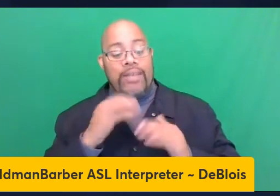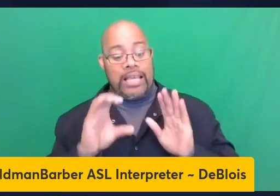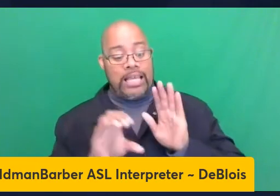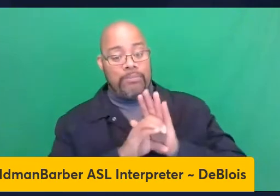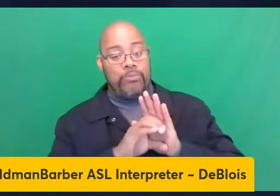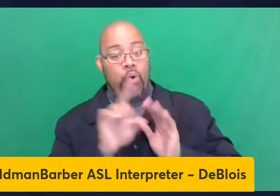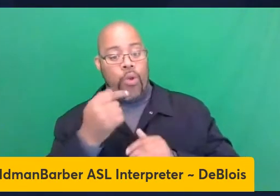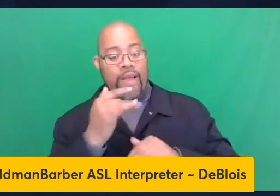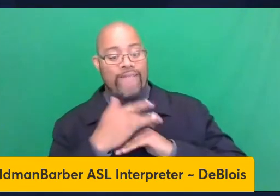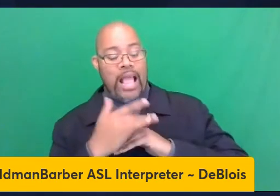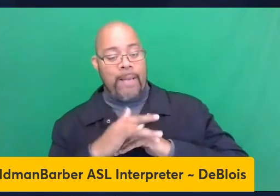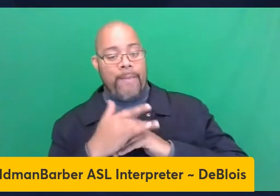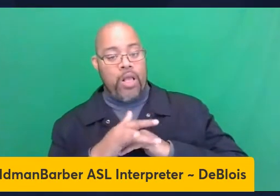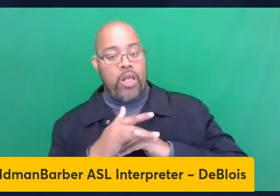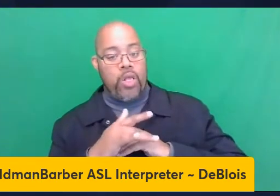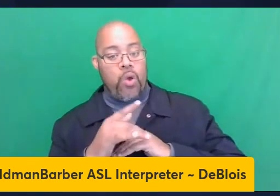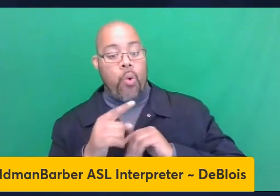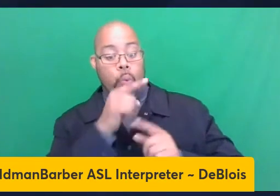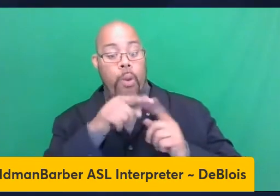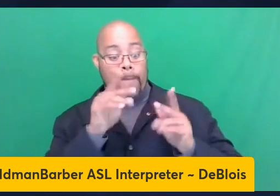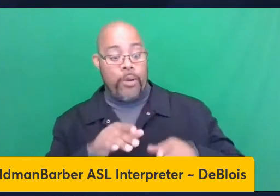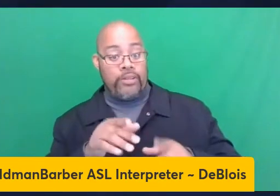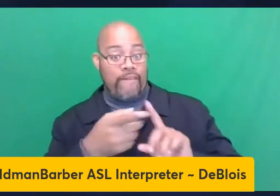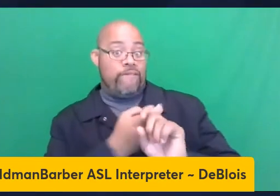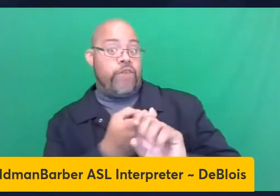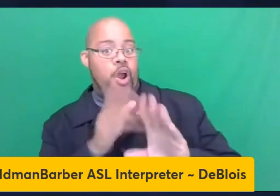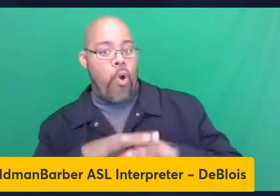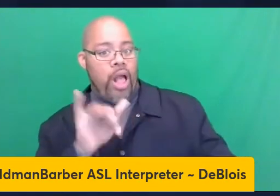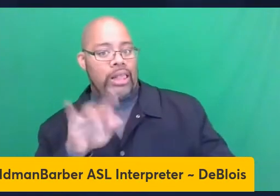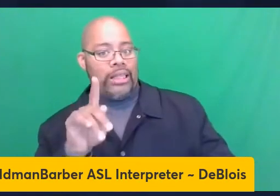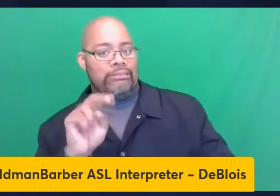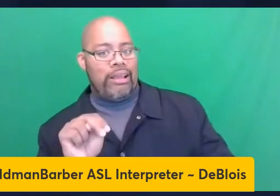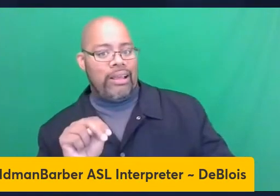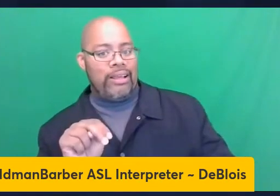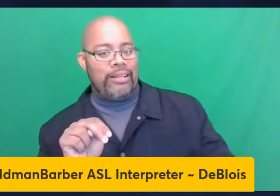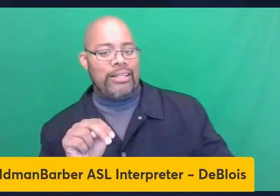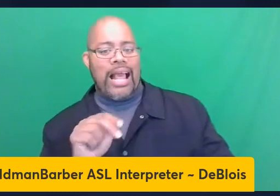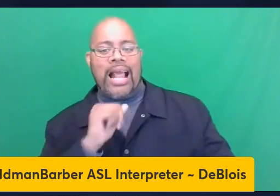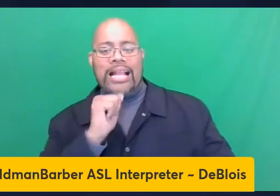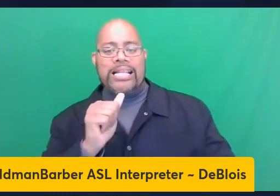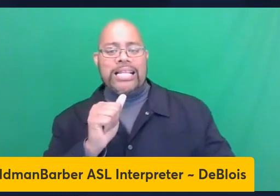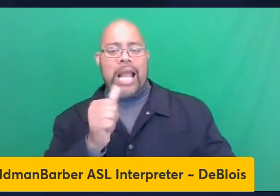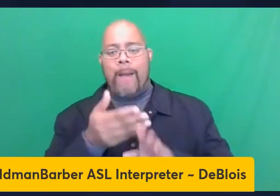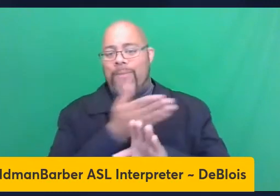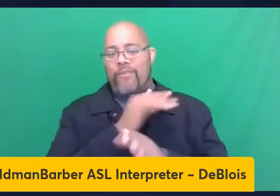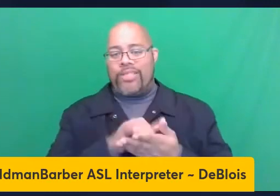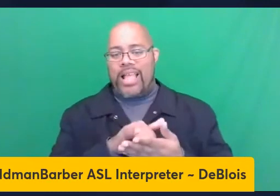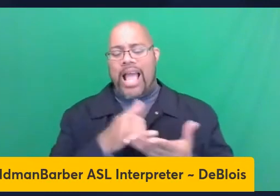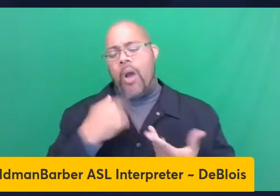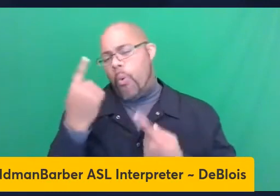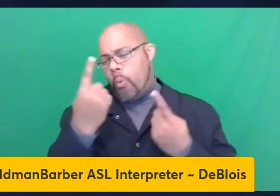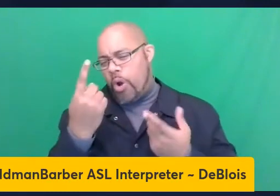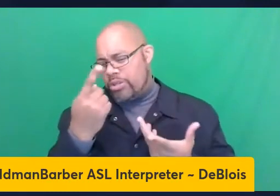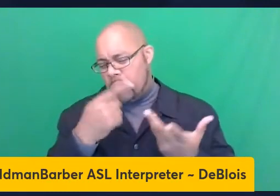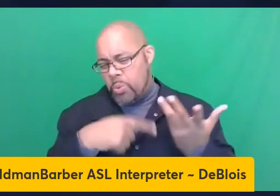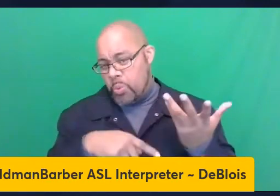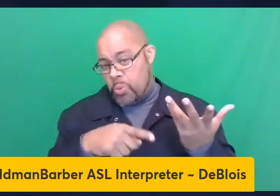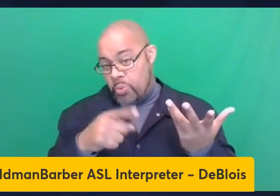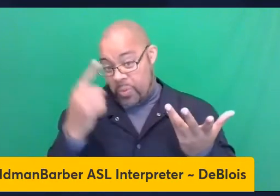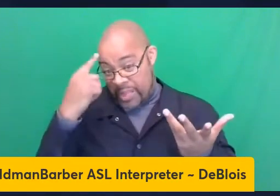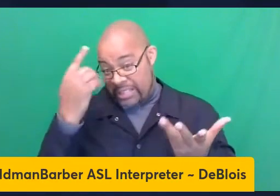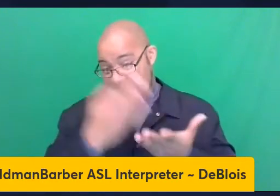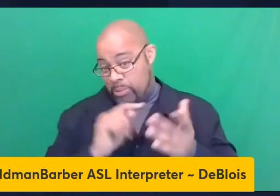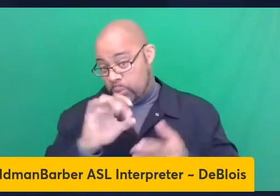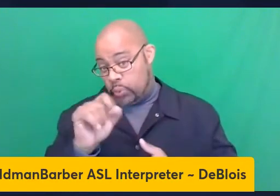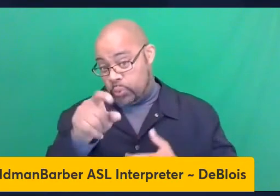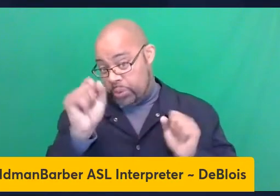only available once somebody is your friend on LinkedIn, not prior to that. So I was just wondering, and if those are some